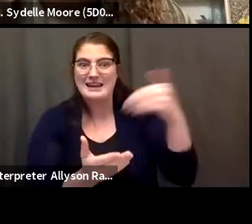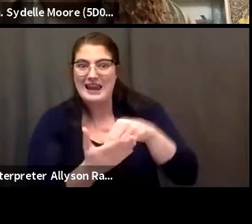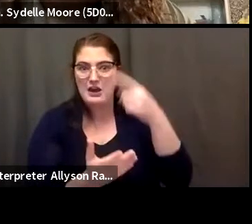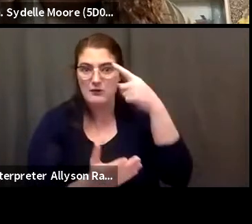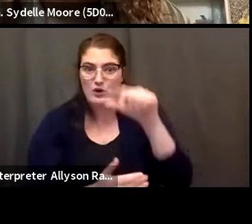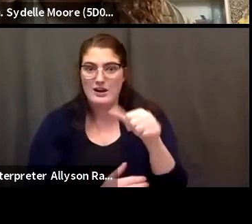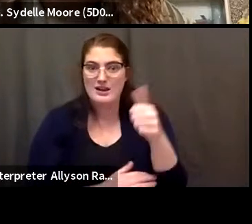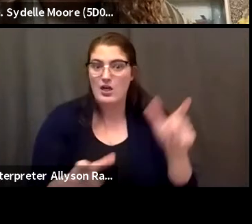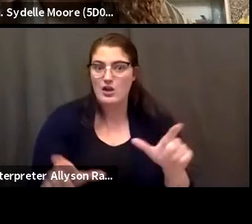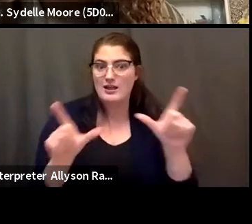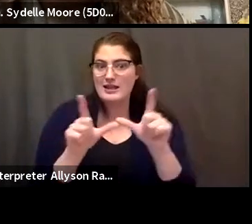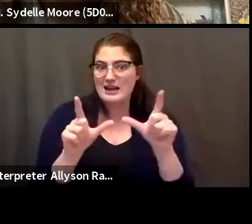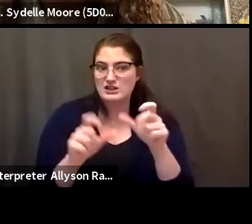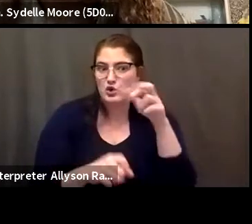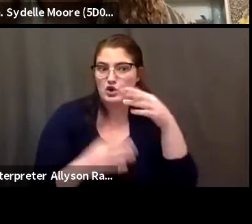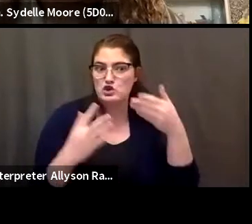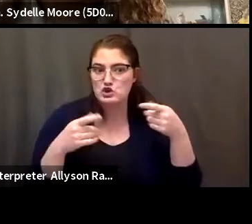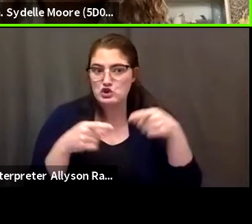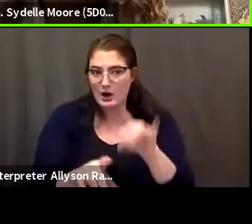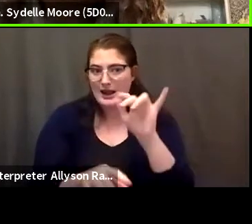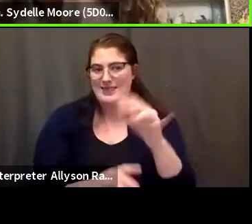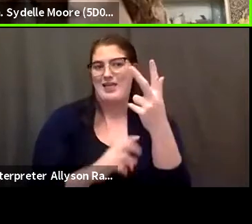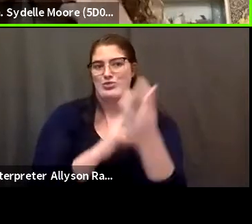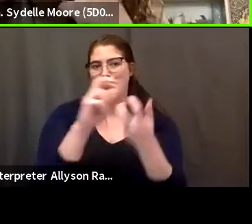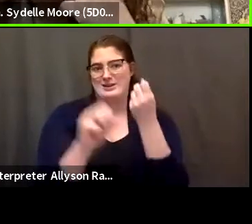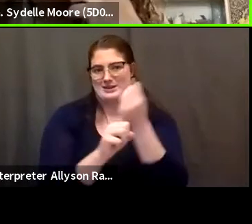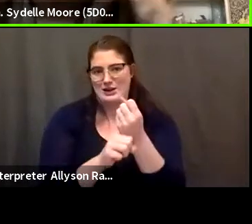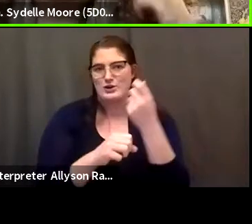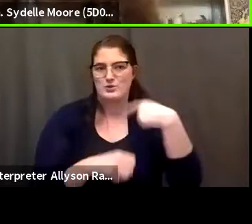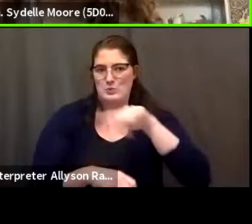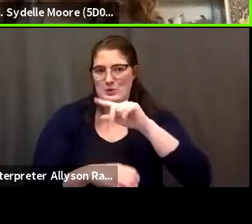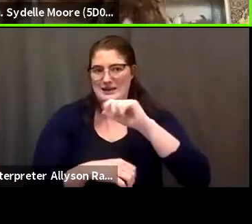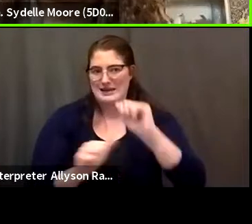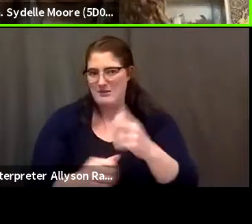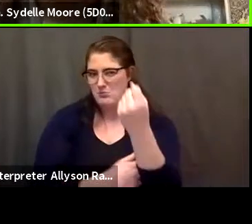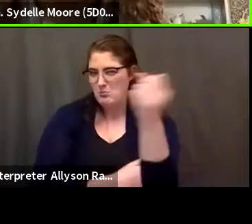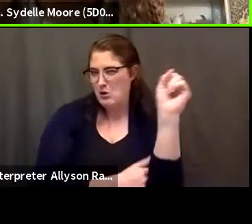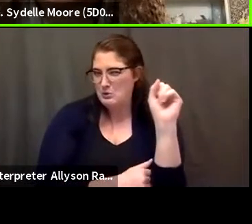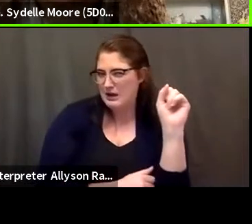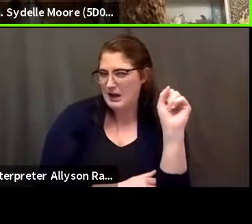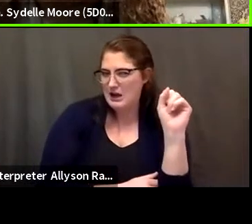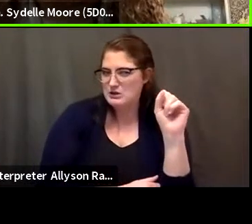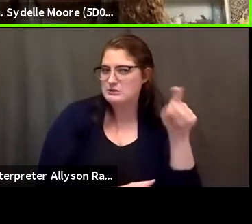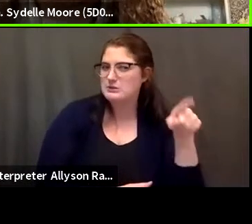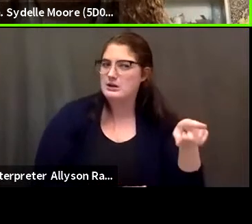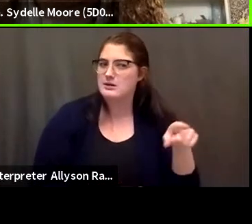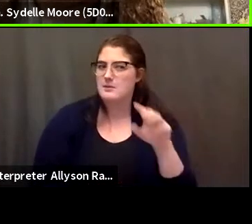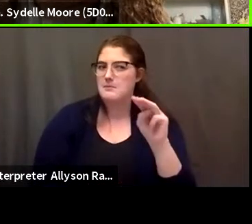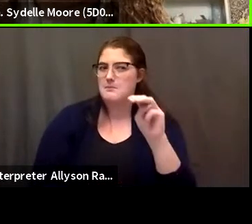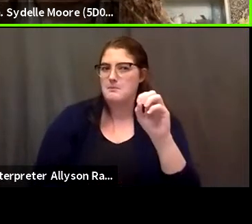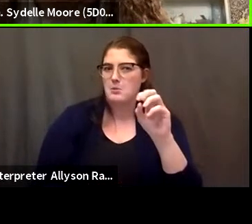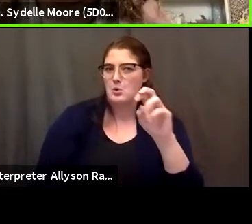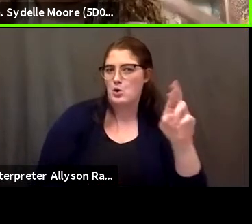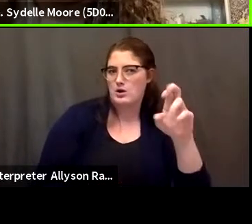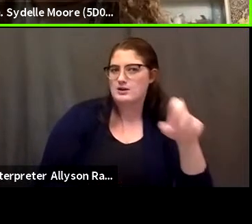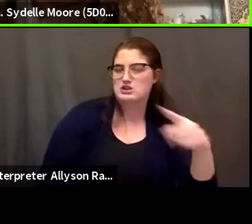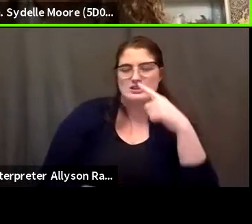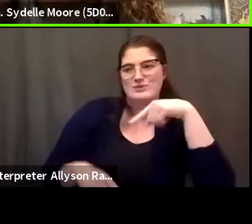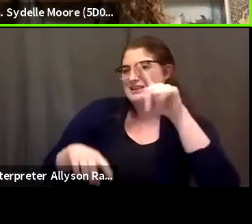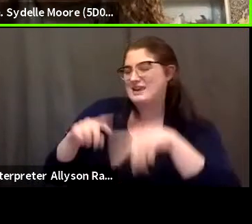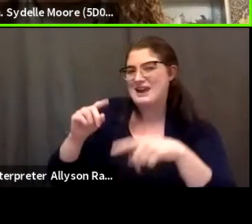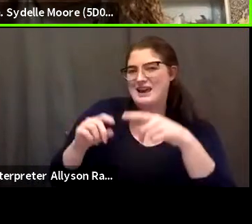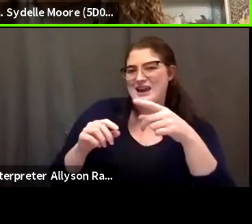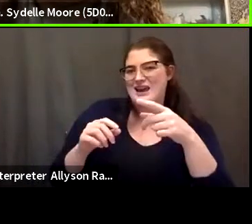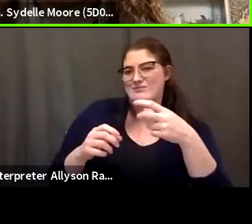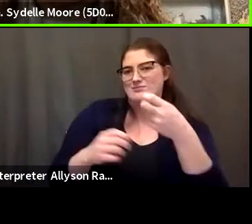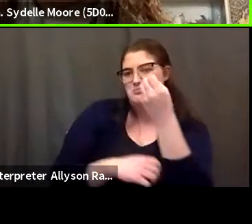can protest? So you cannot issue another protest until the license comes